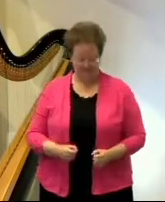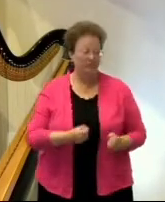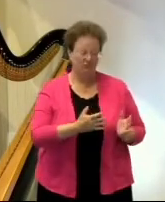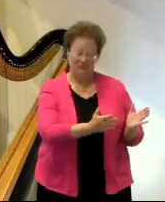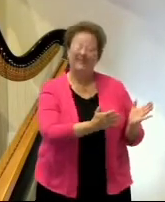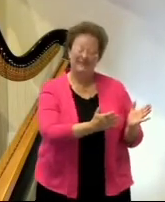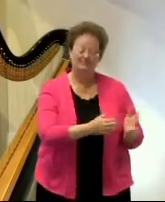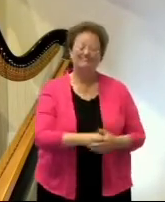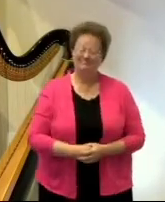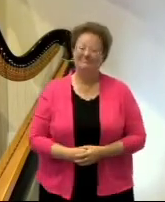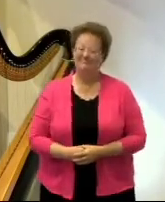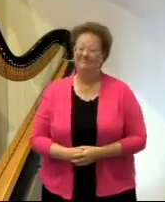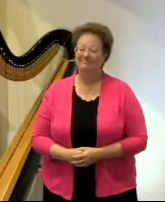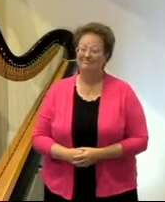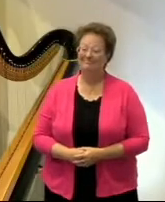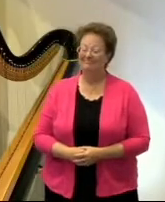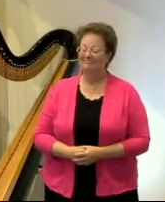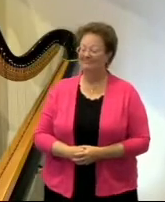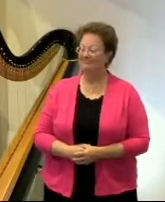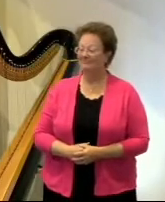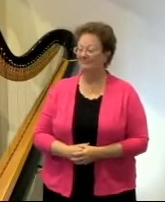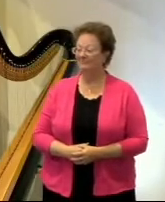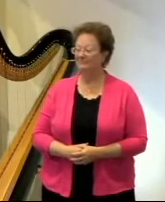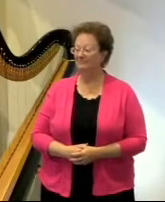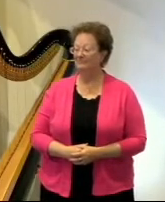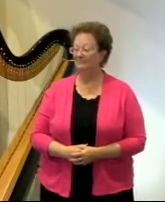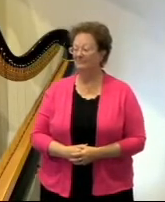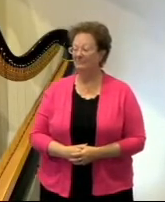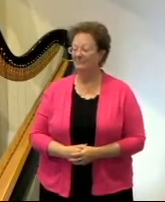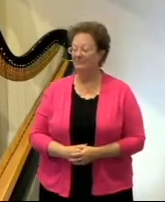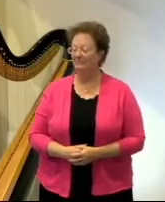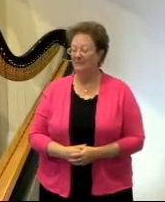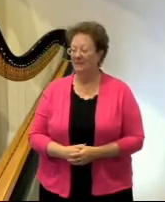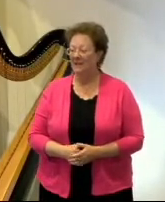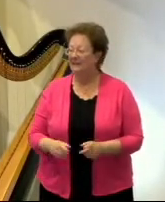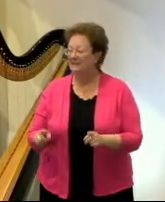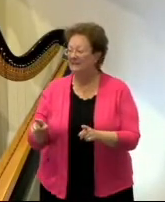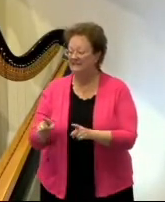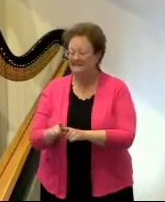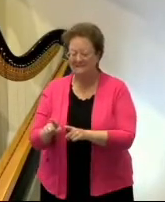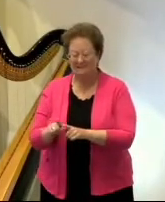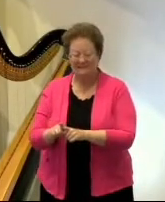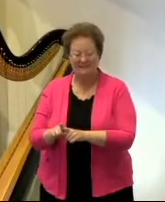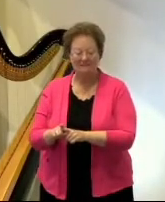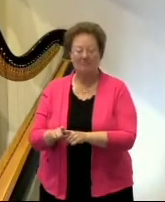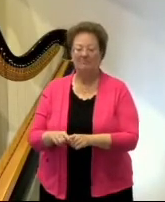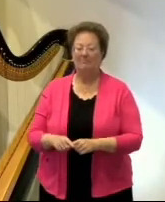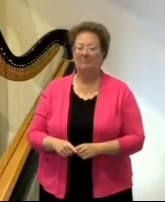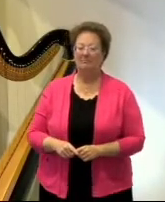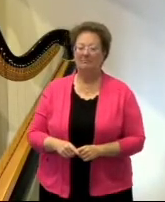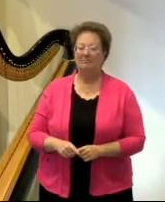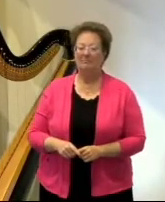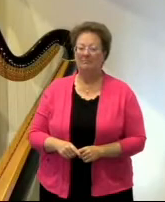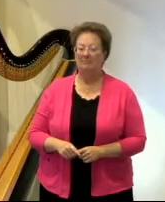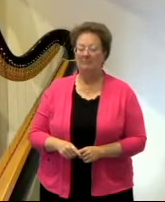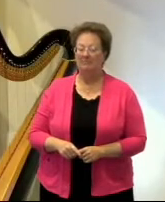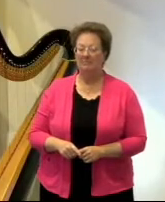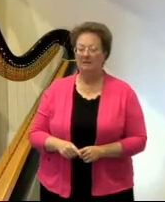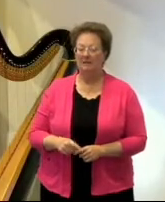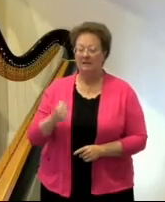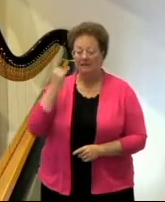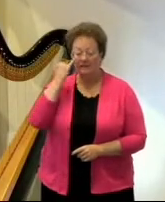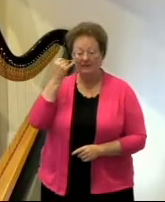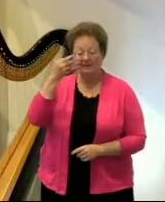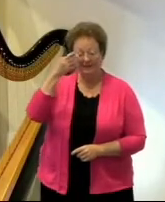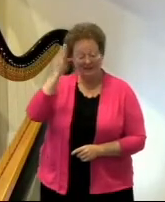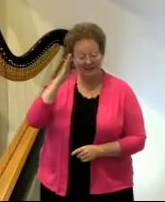Way. And guess what? You and I share that same glorious status and that same glorious task. If God can